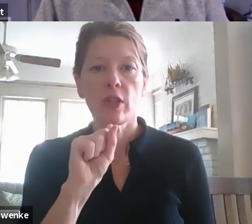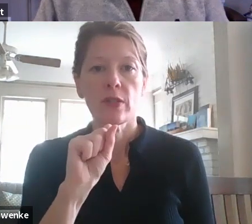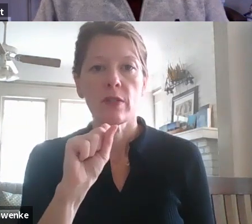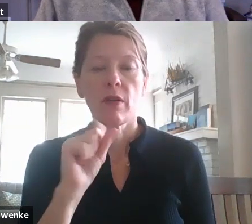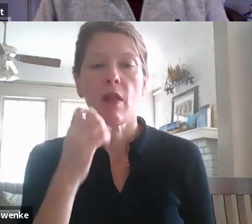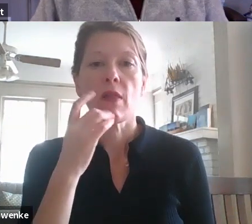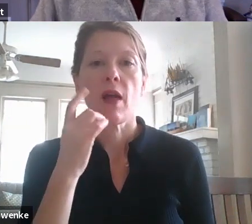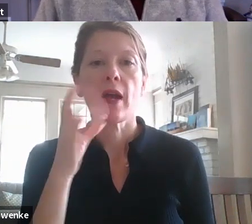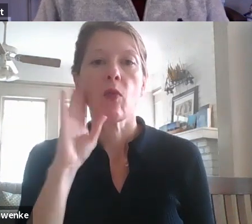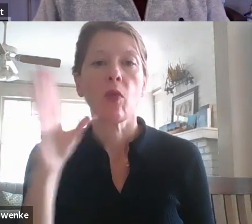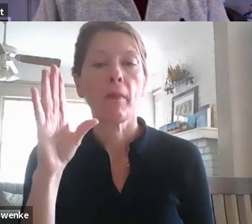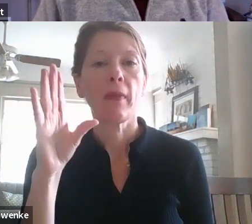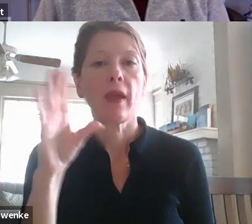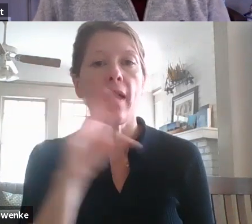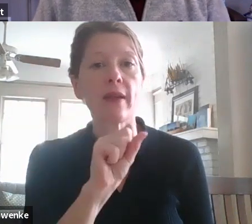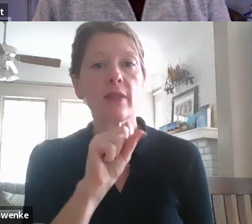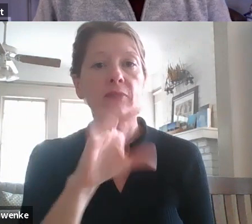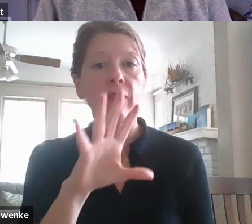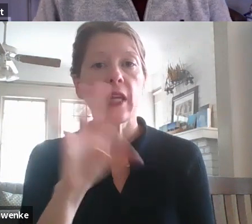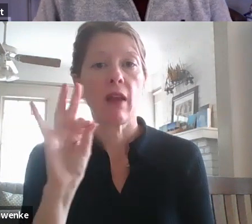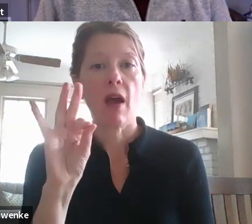S59 from the hymnal.